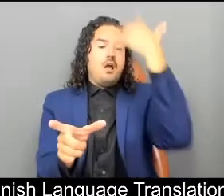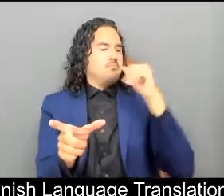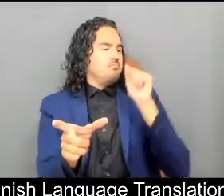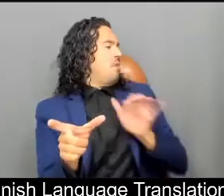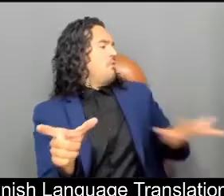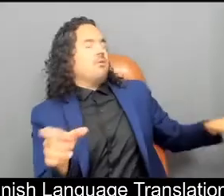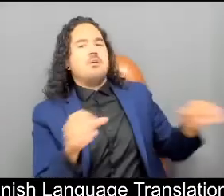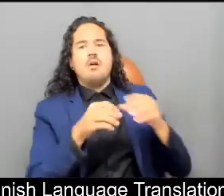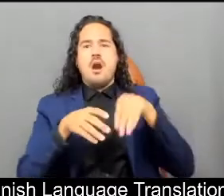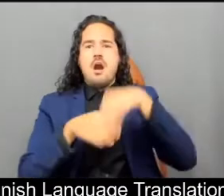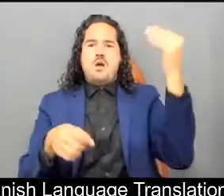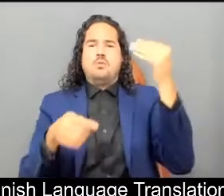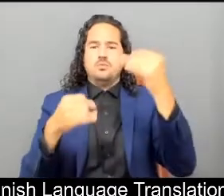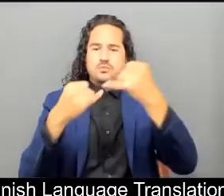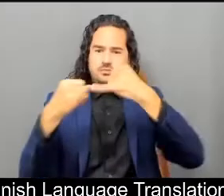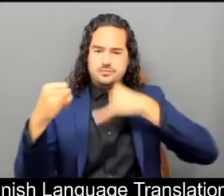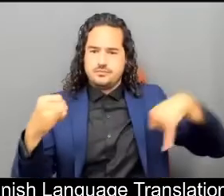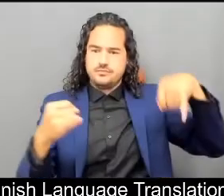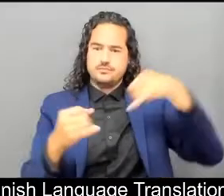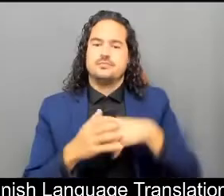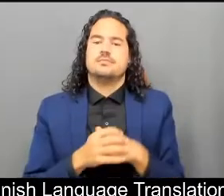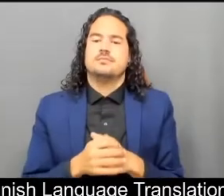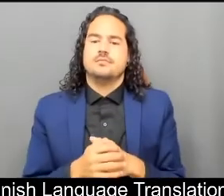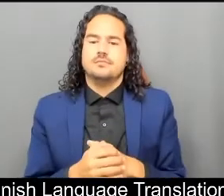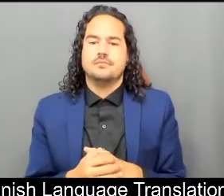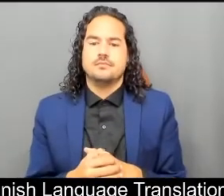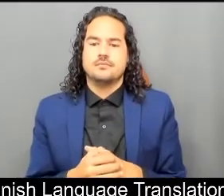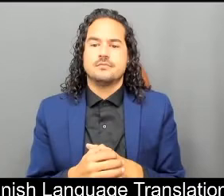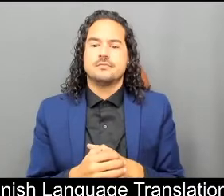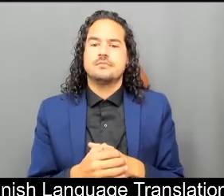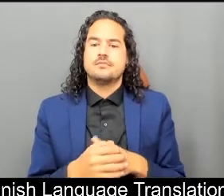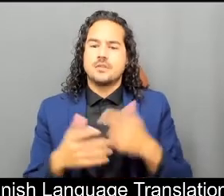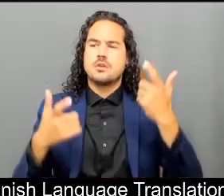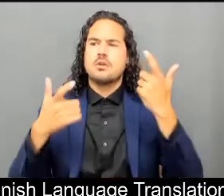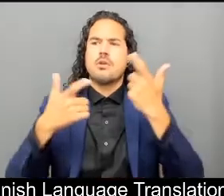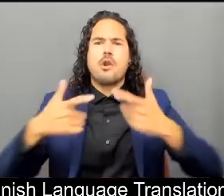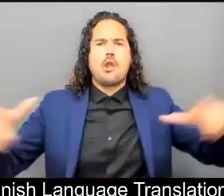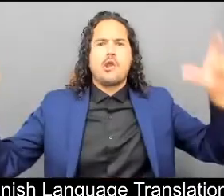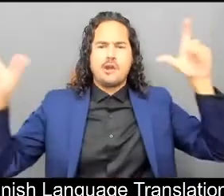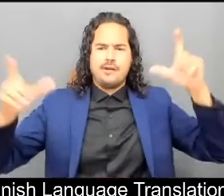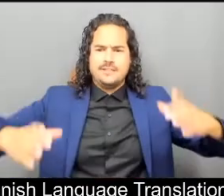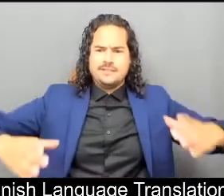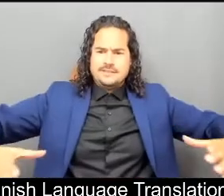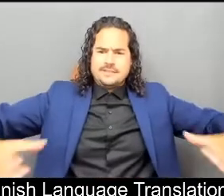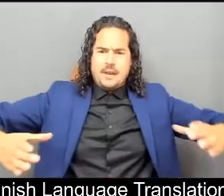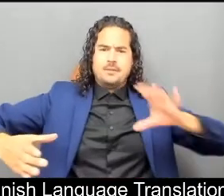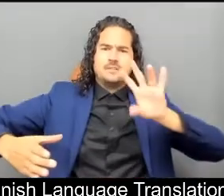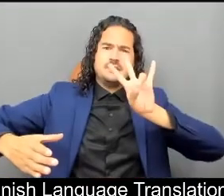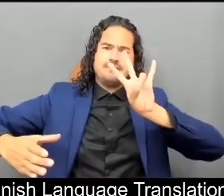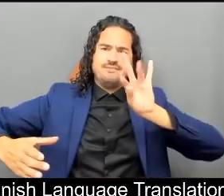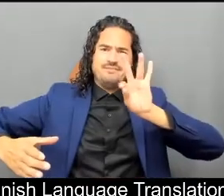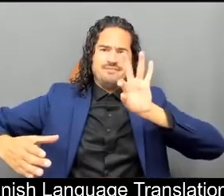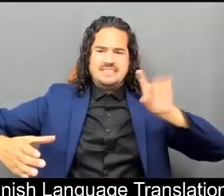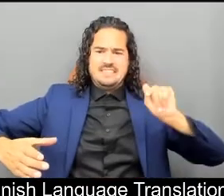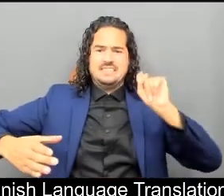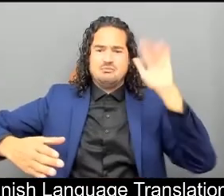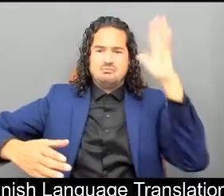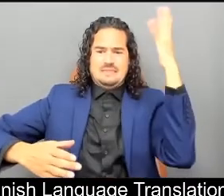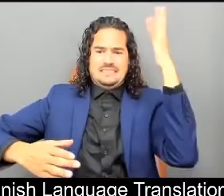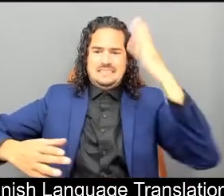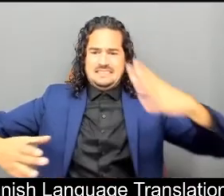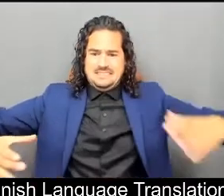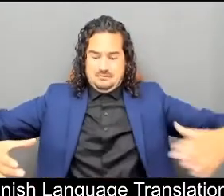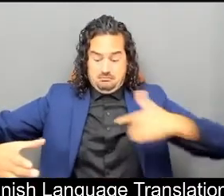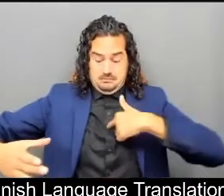large diameter, and it's 7 feet in diameter. For reference, I'm only 6 feet, so the tree was bigger in diameter than I am